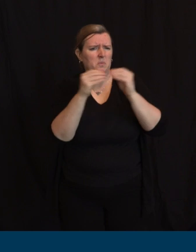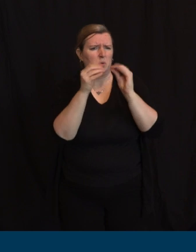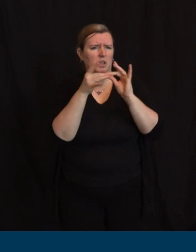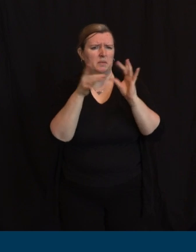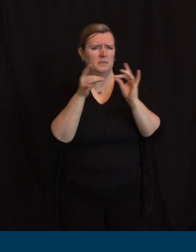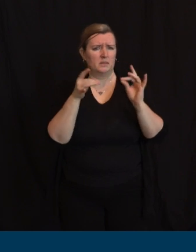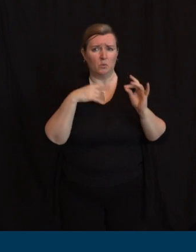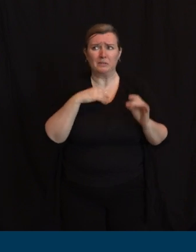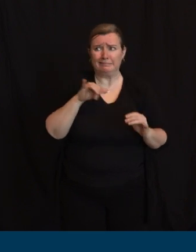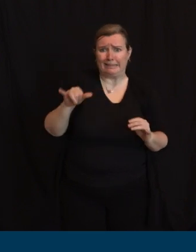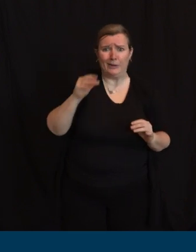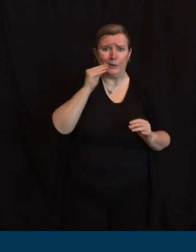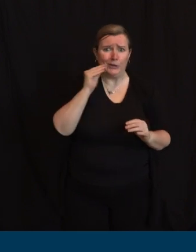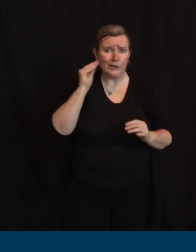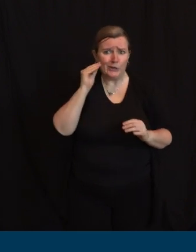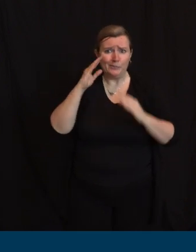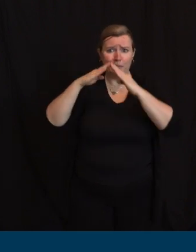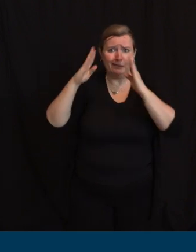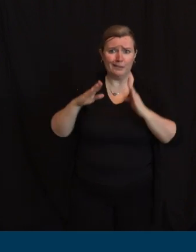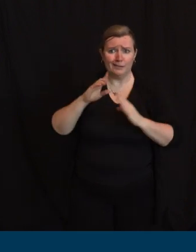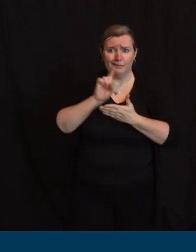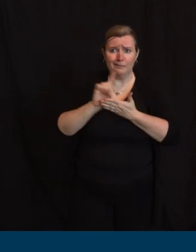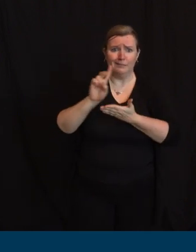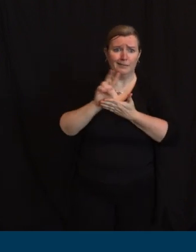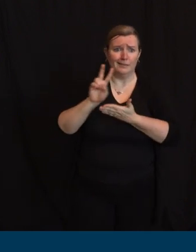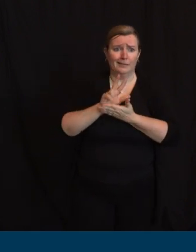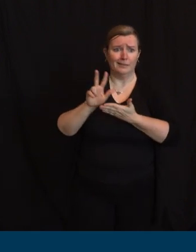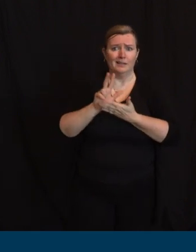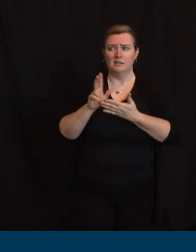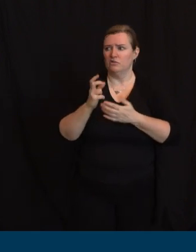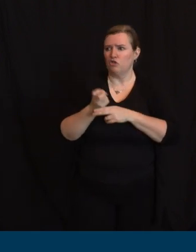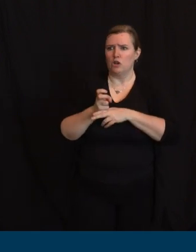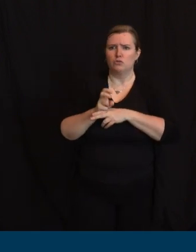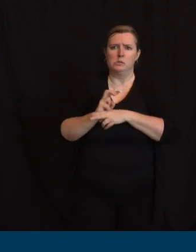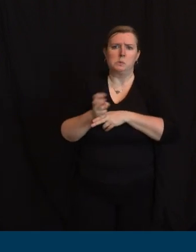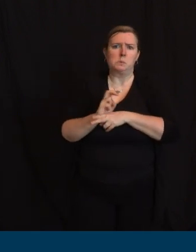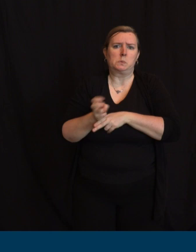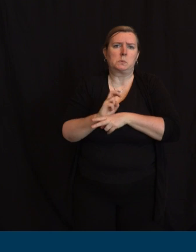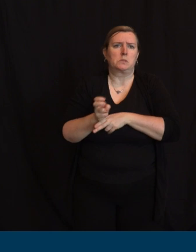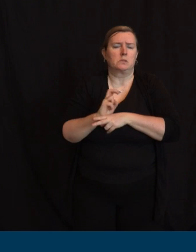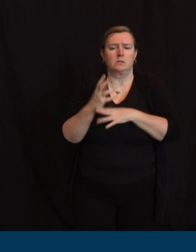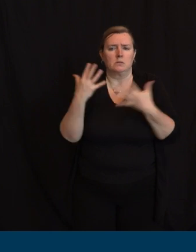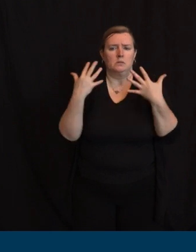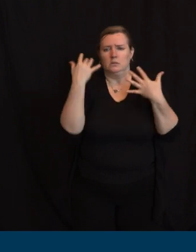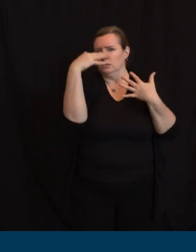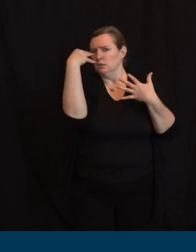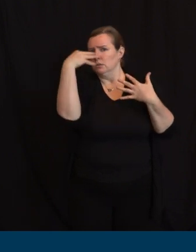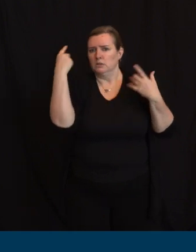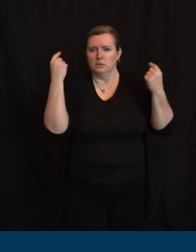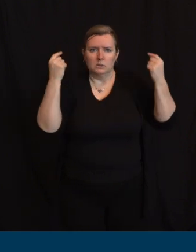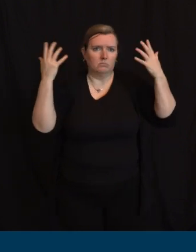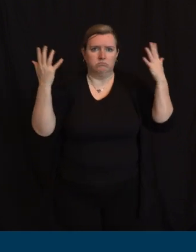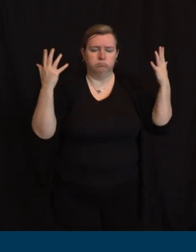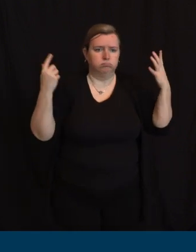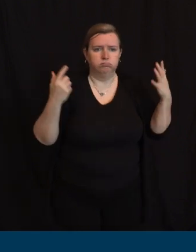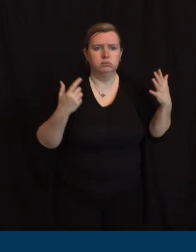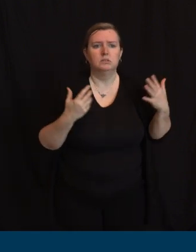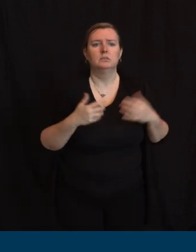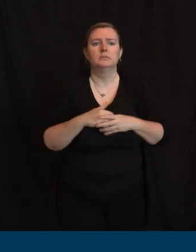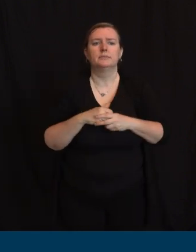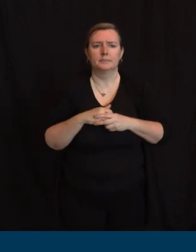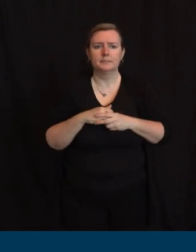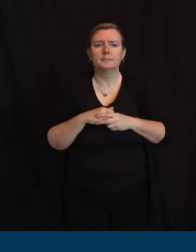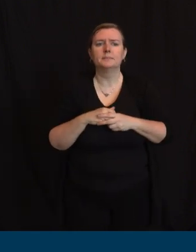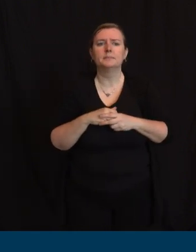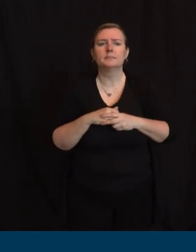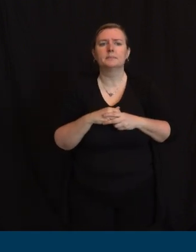starting to really go stir crazy, and understandably so. How big of an issue is this? What kind of a